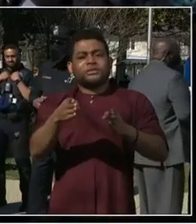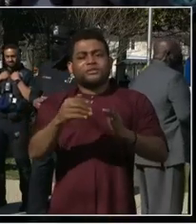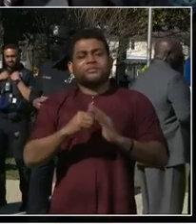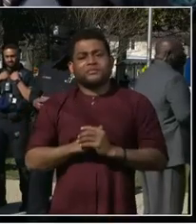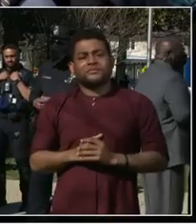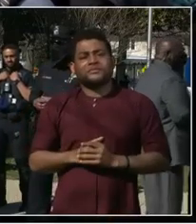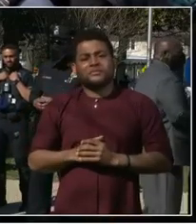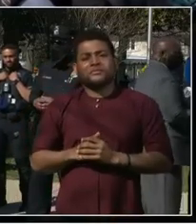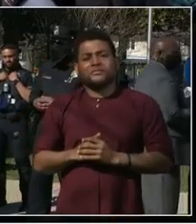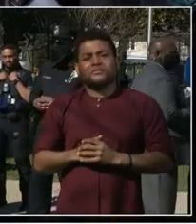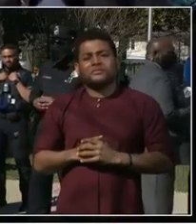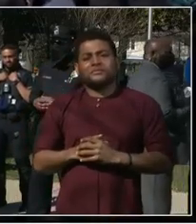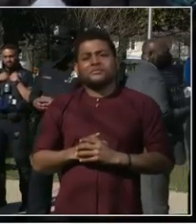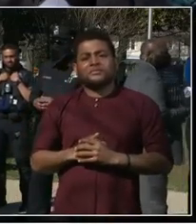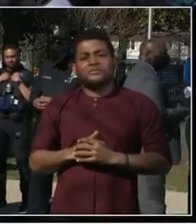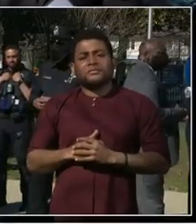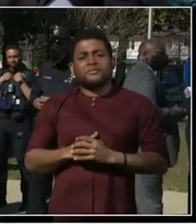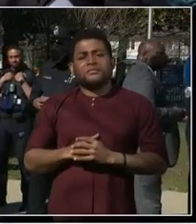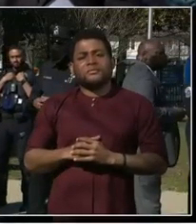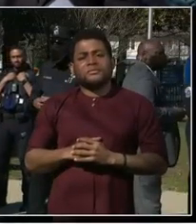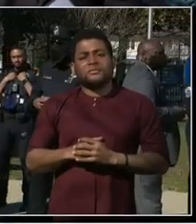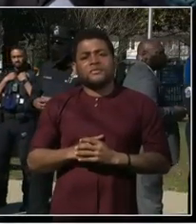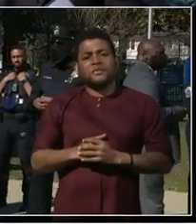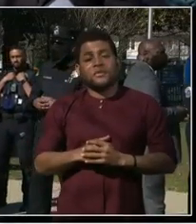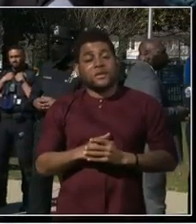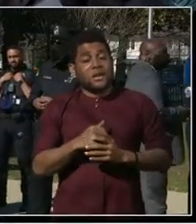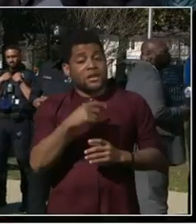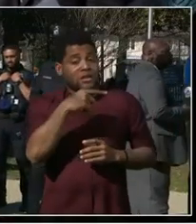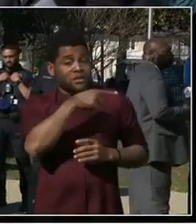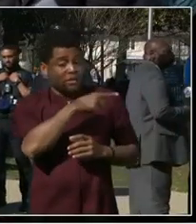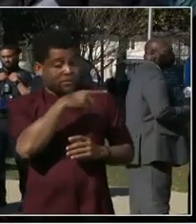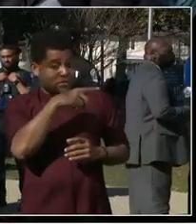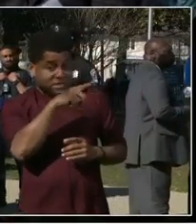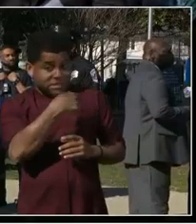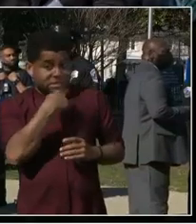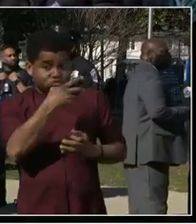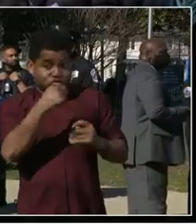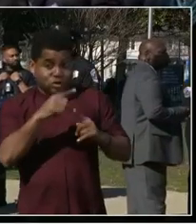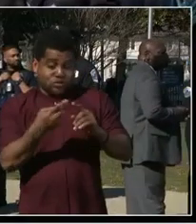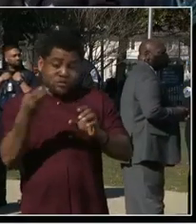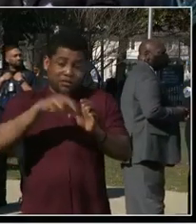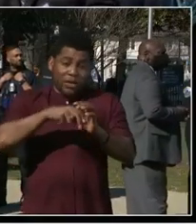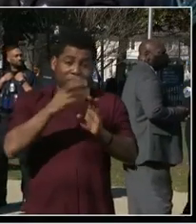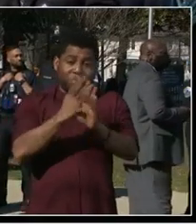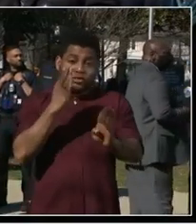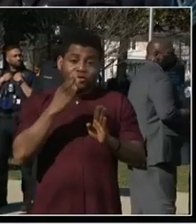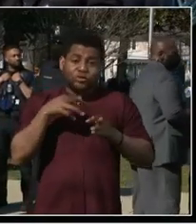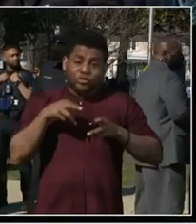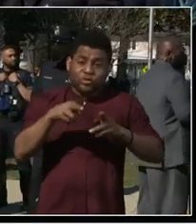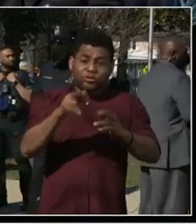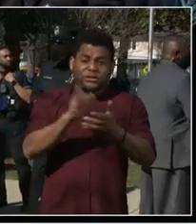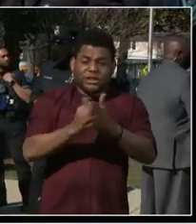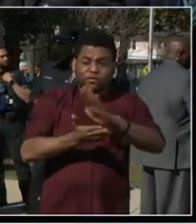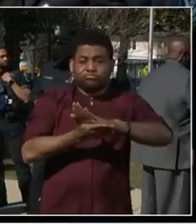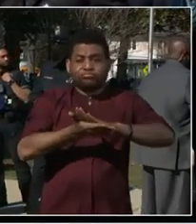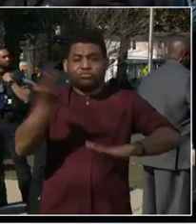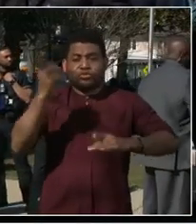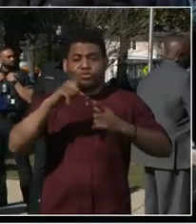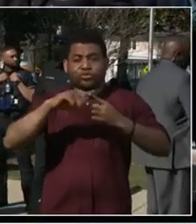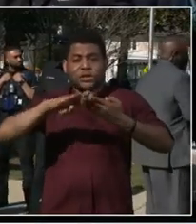That he was trying to catch one of the discount buses that run through that corridor, possibly trying to leave town? I don't know,